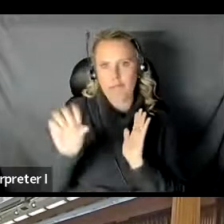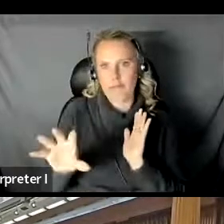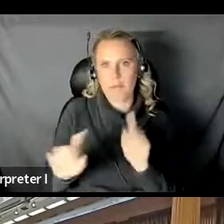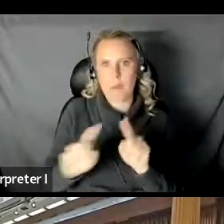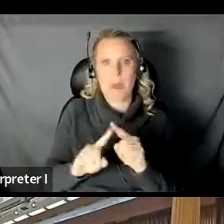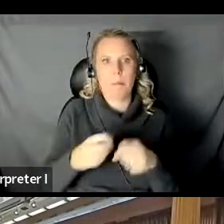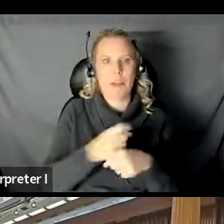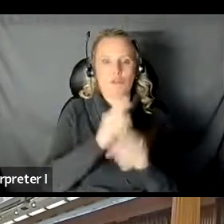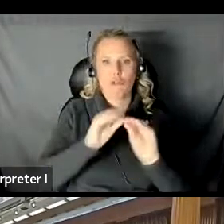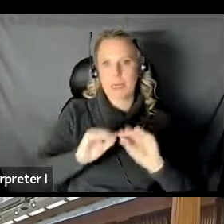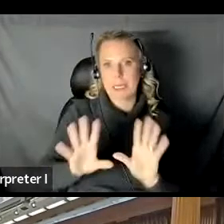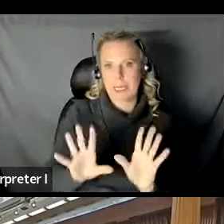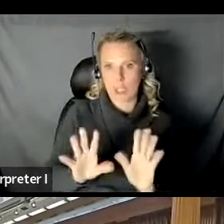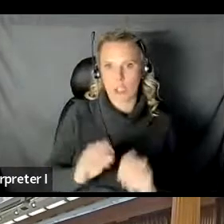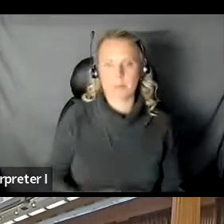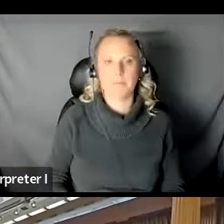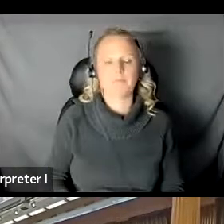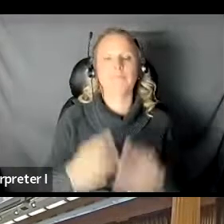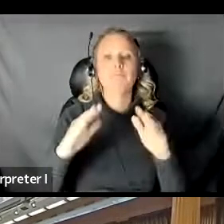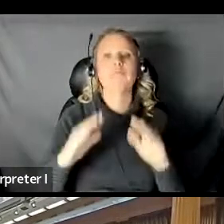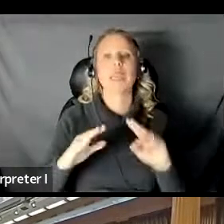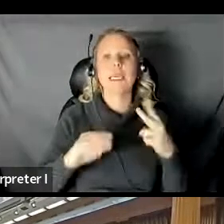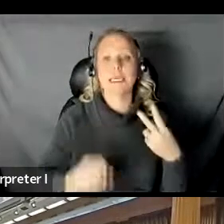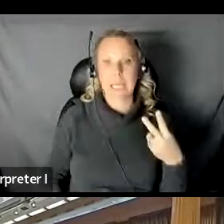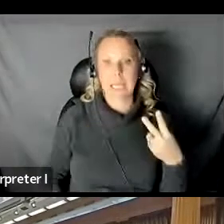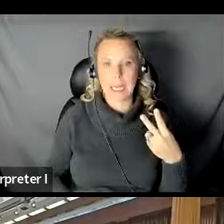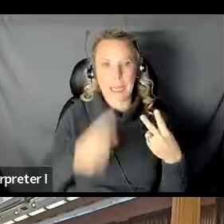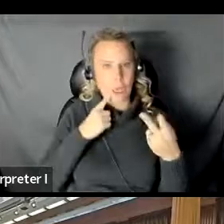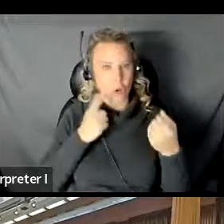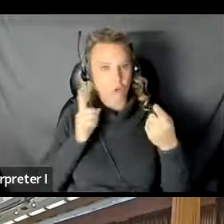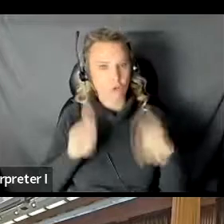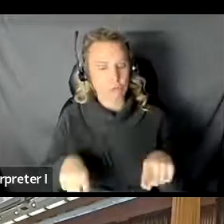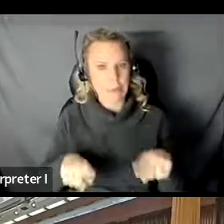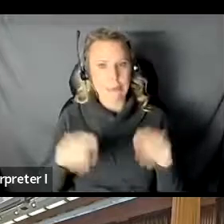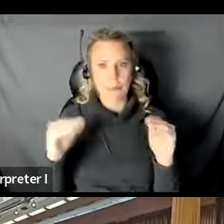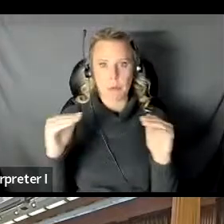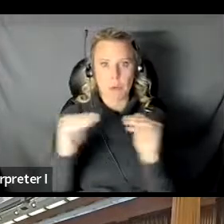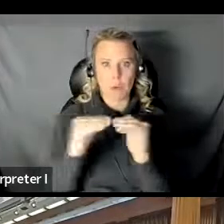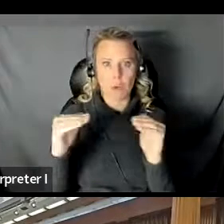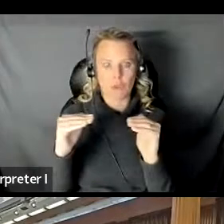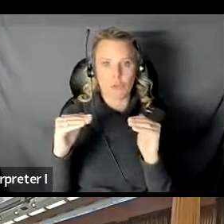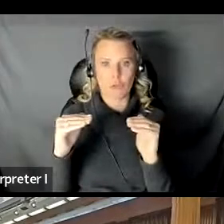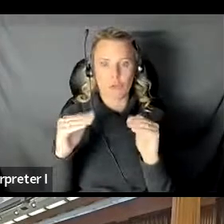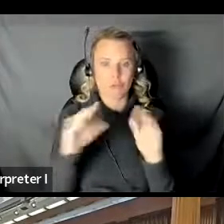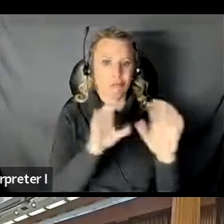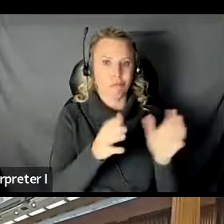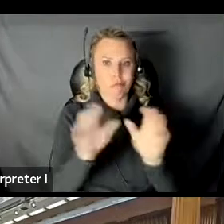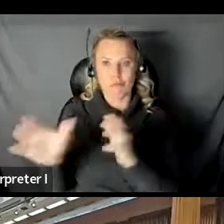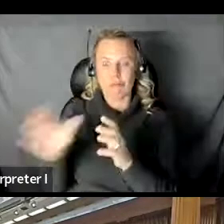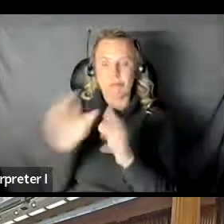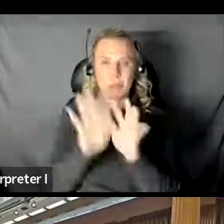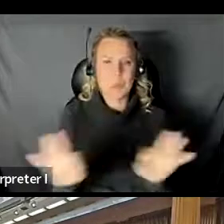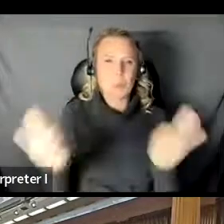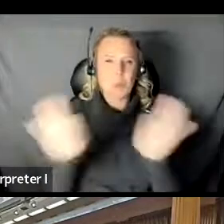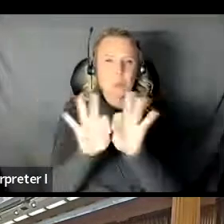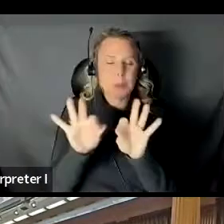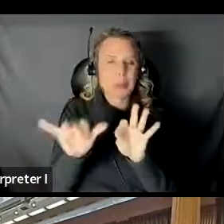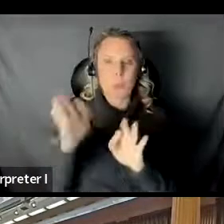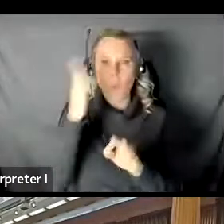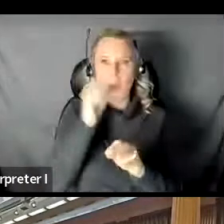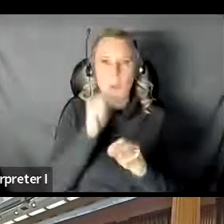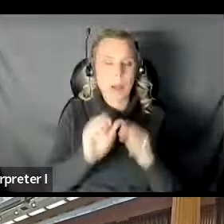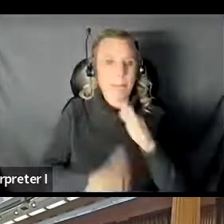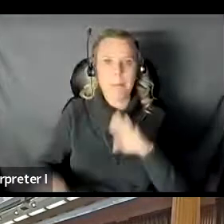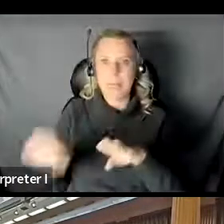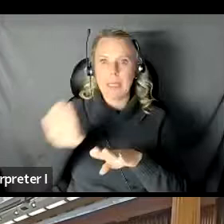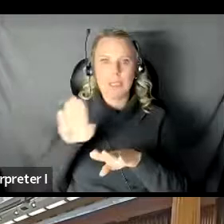to make sure that was very clear. Second, I agree that proportionality is a huge concern, which is why this was not based off